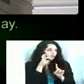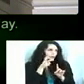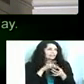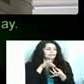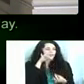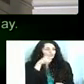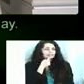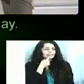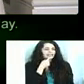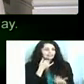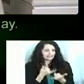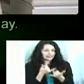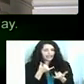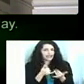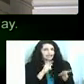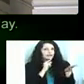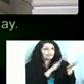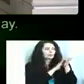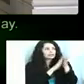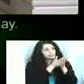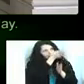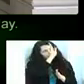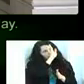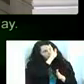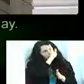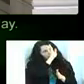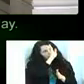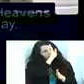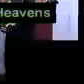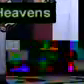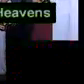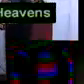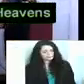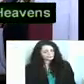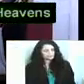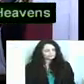today. Thanks be to God. Amen.